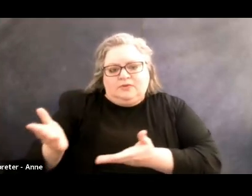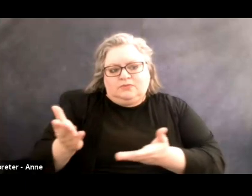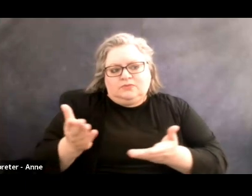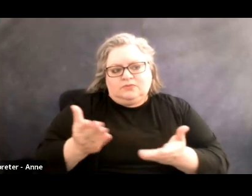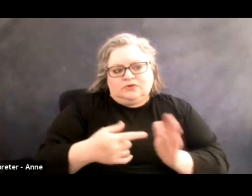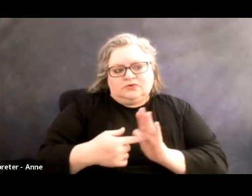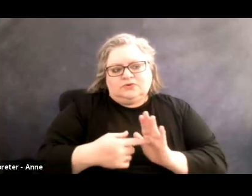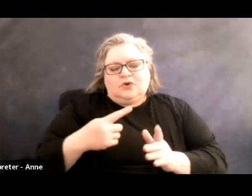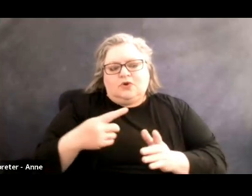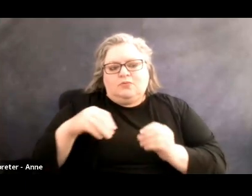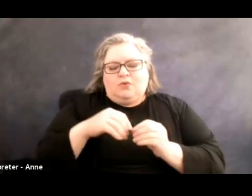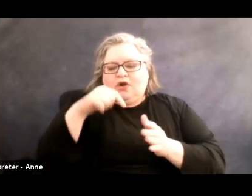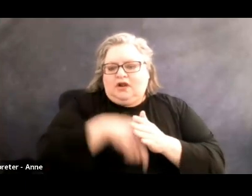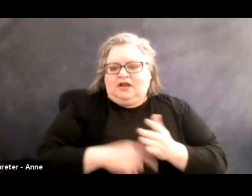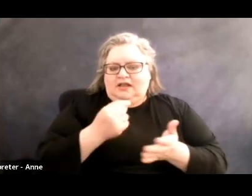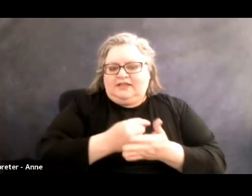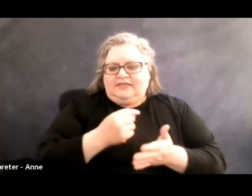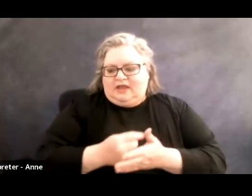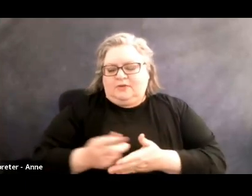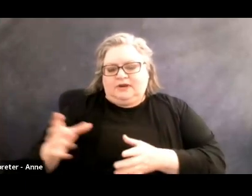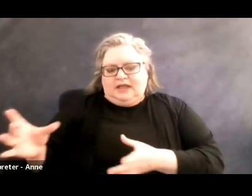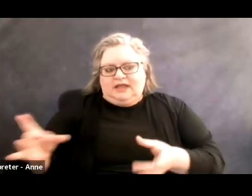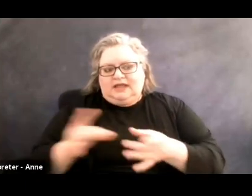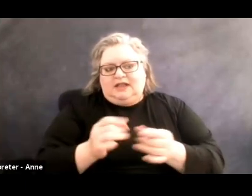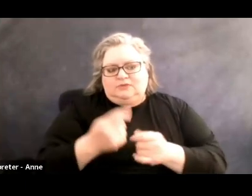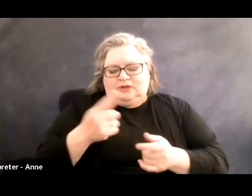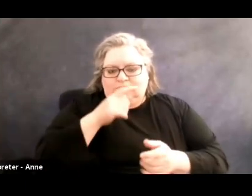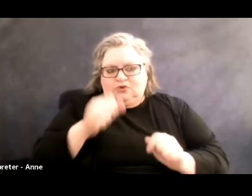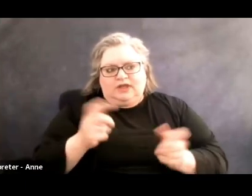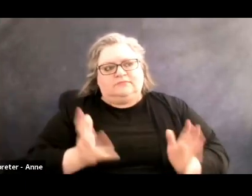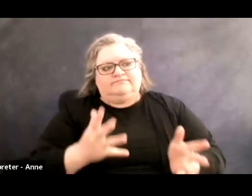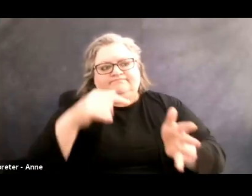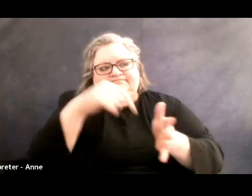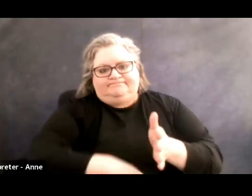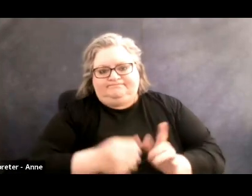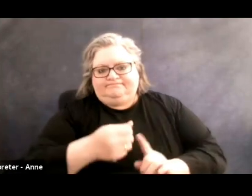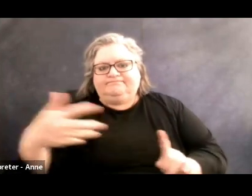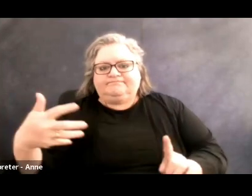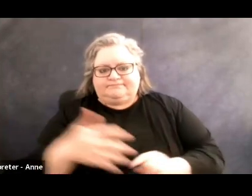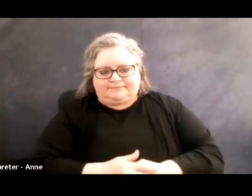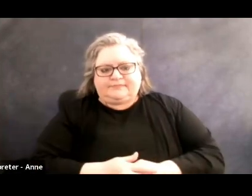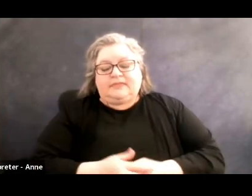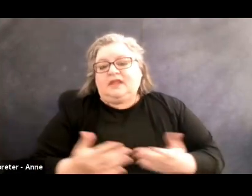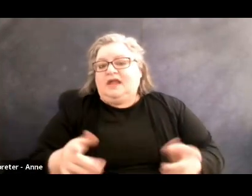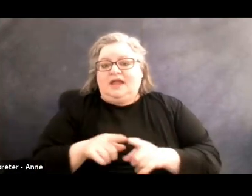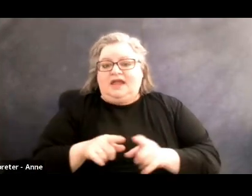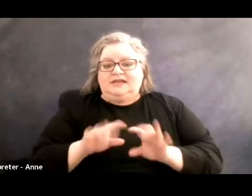and let's get them where they can talk to someone, where as a family member, you're